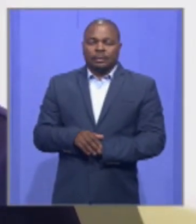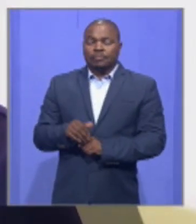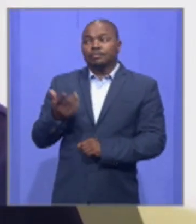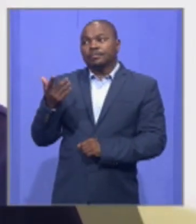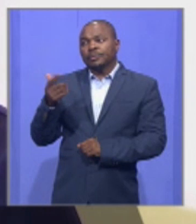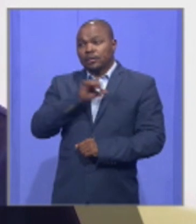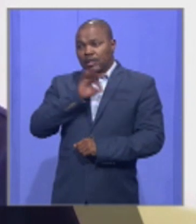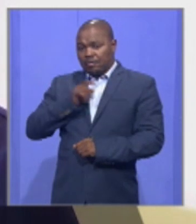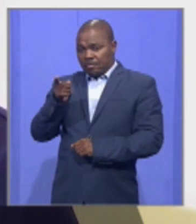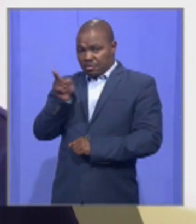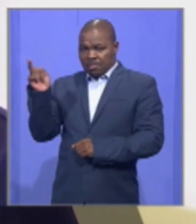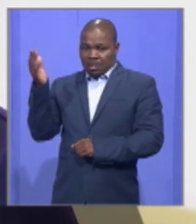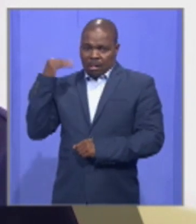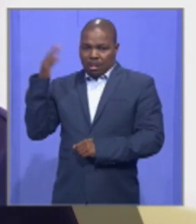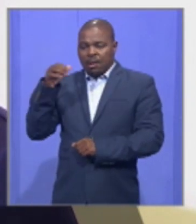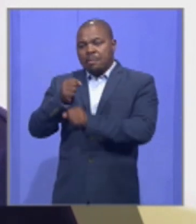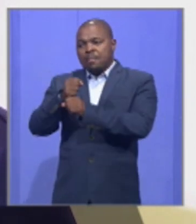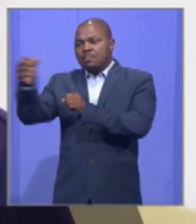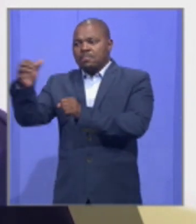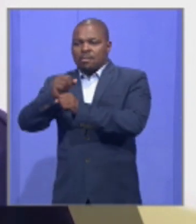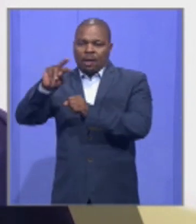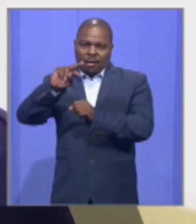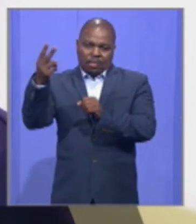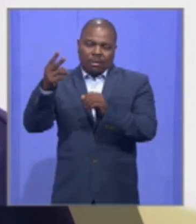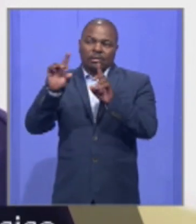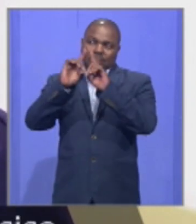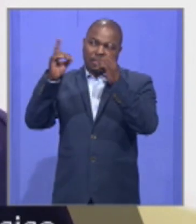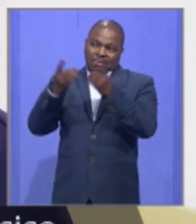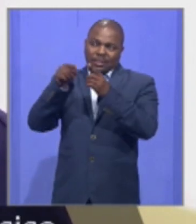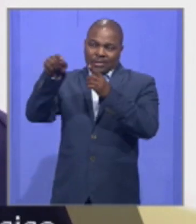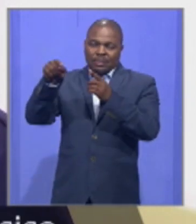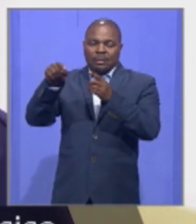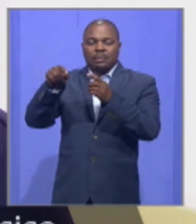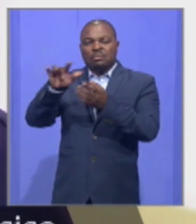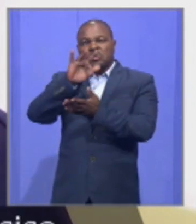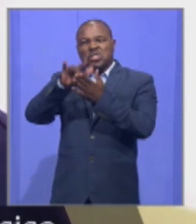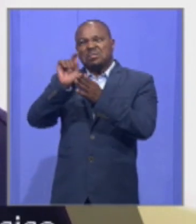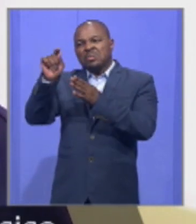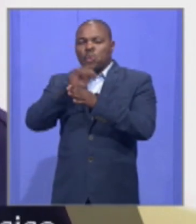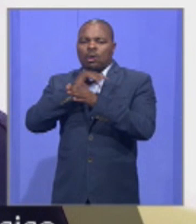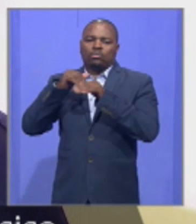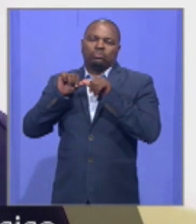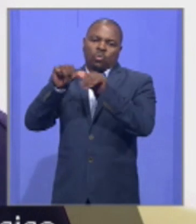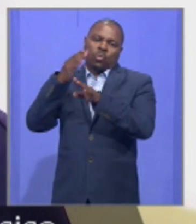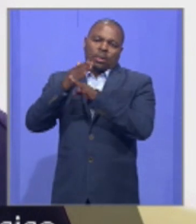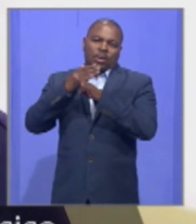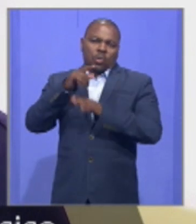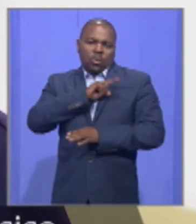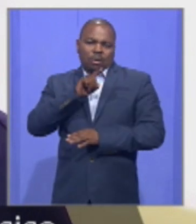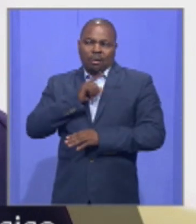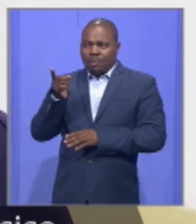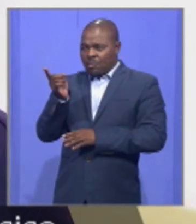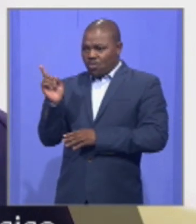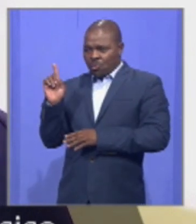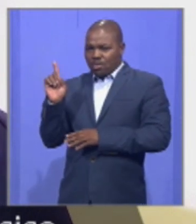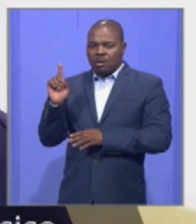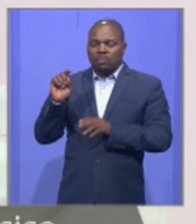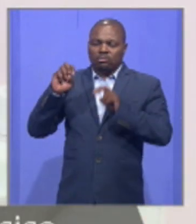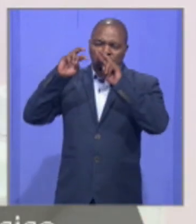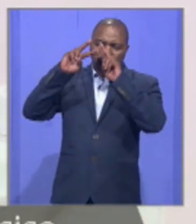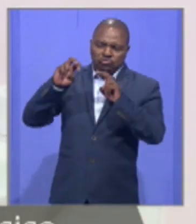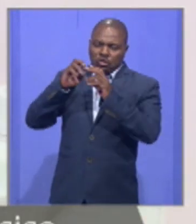di theong tse dingwe tsa lefapha gore ba tsweletse pele ditiro ka ntlha gore ga go lemosega gore ba kgoreletsa